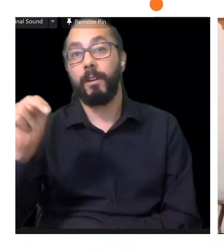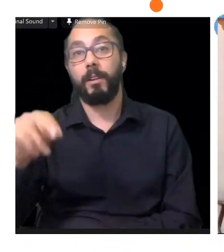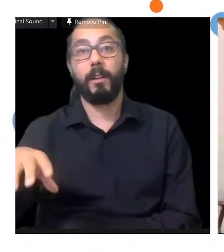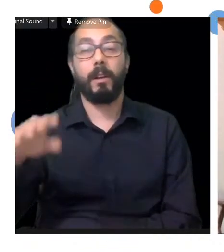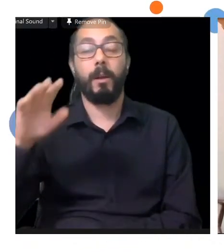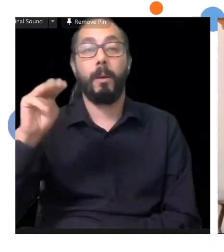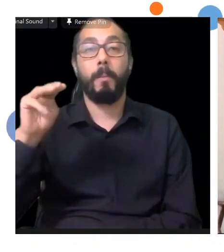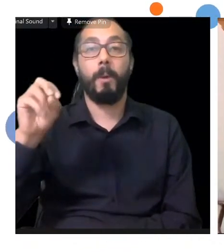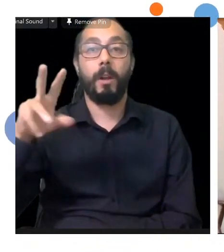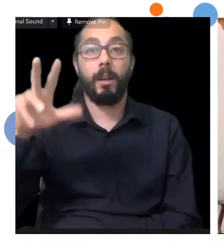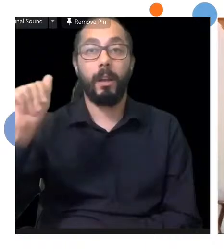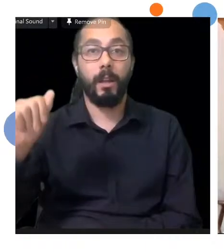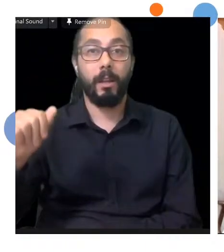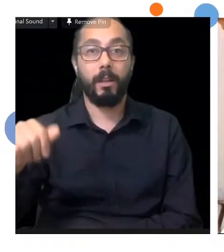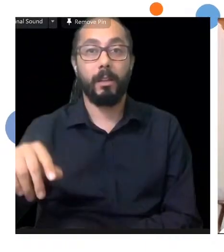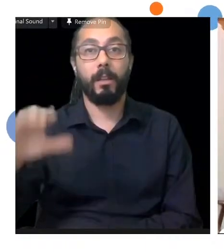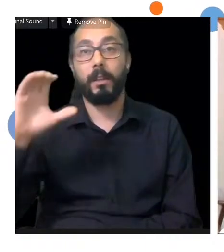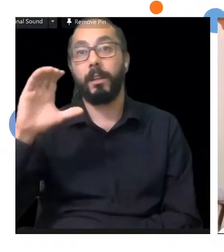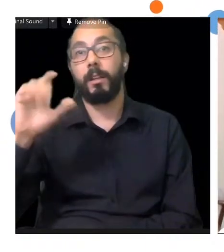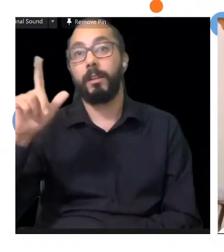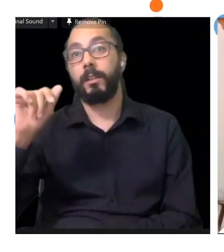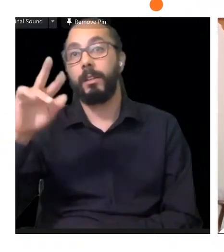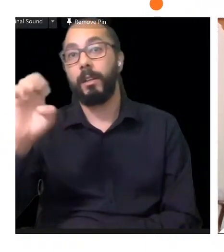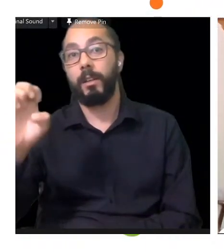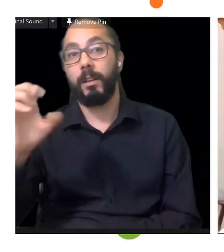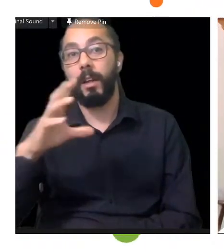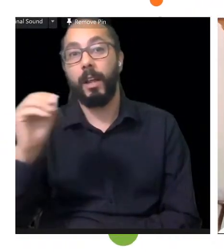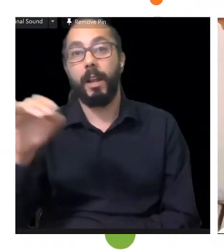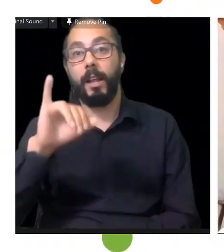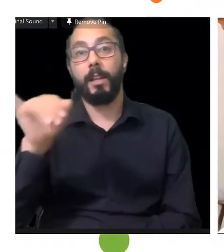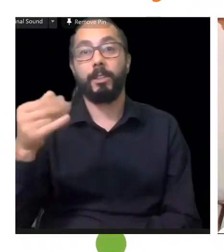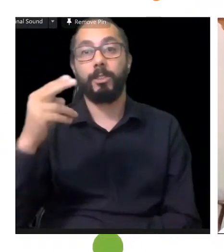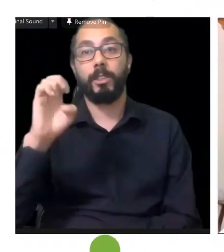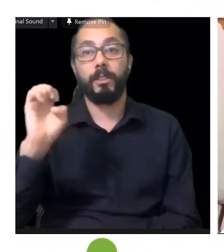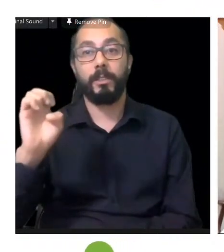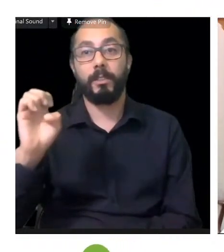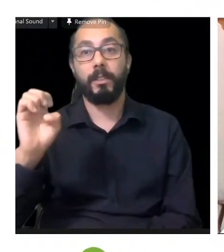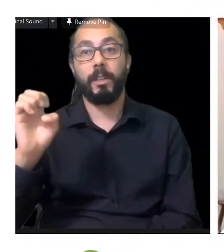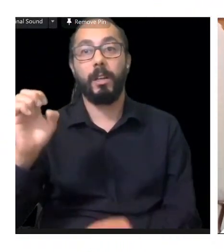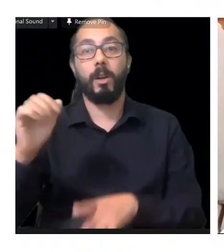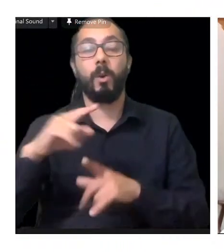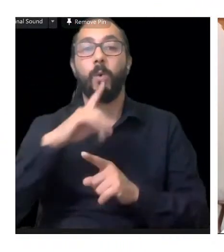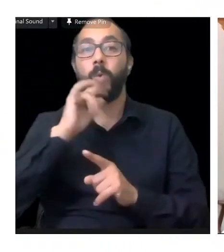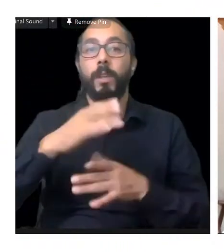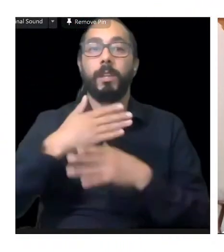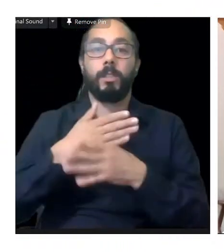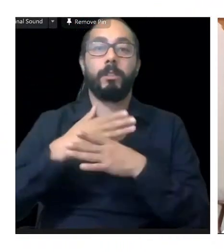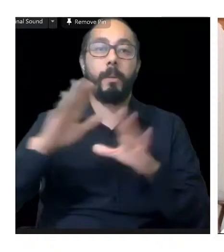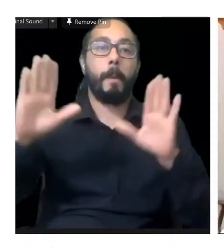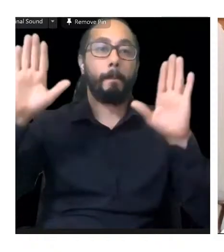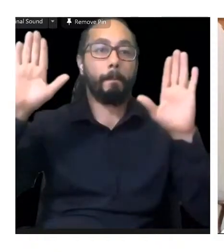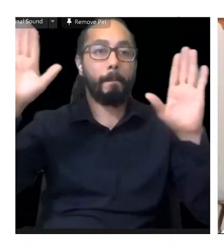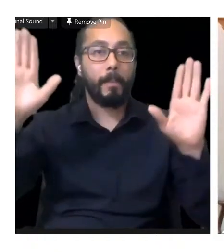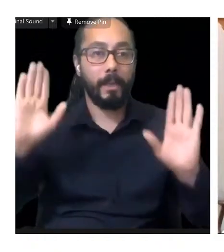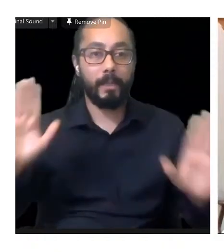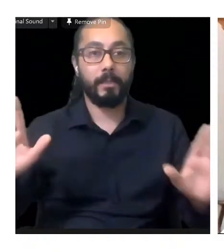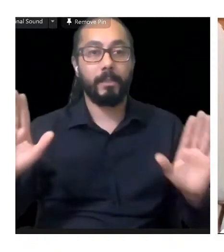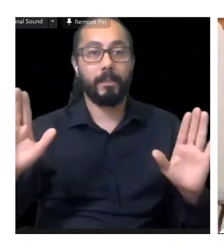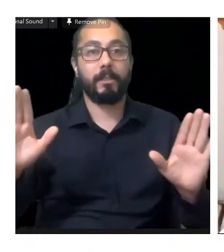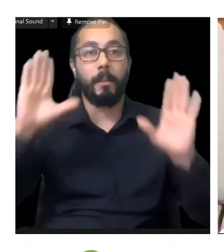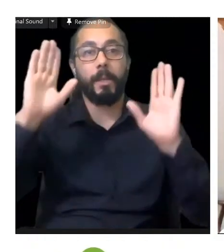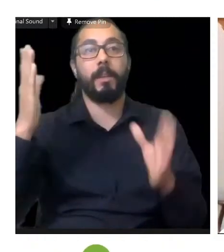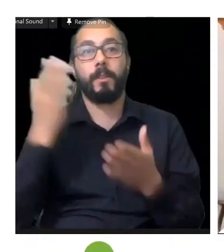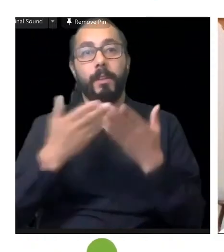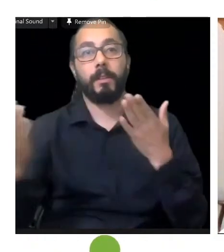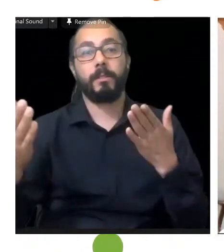as well as Claire and Jane, were able to share some really encouraging things. So a